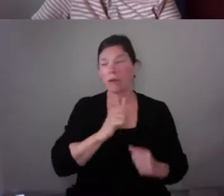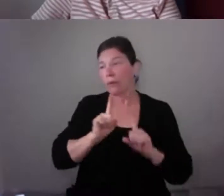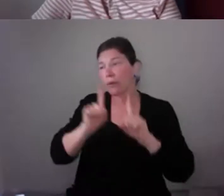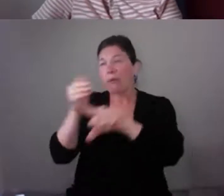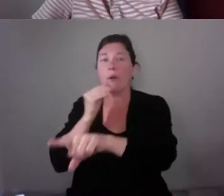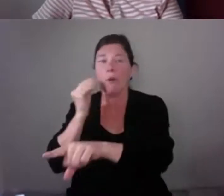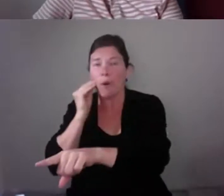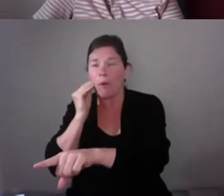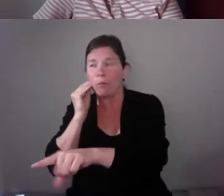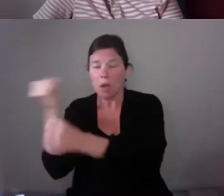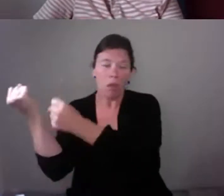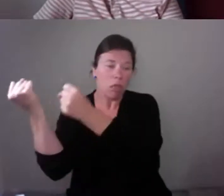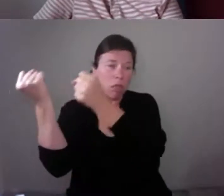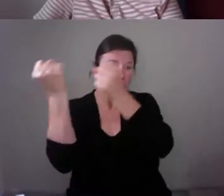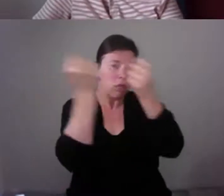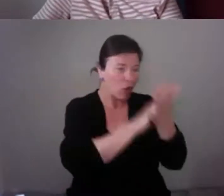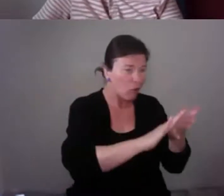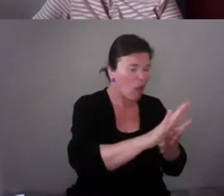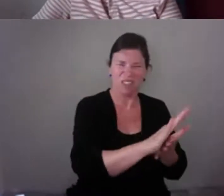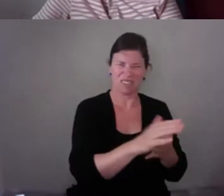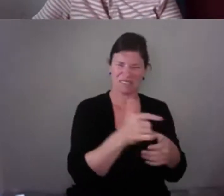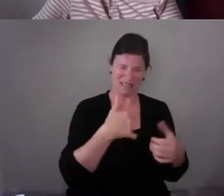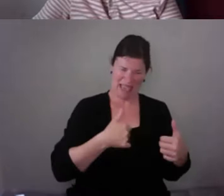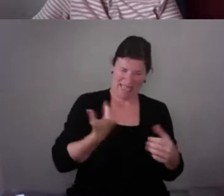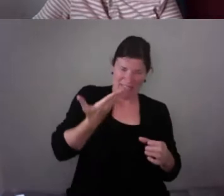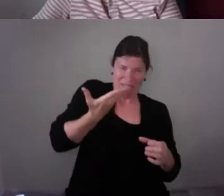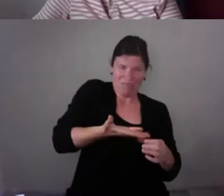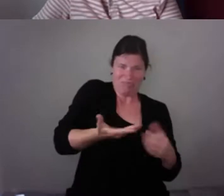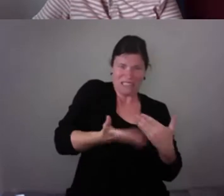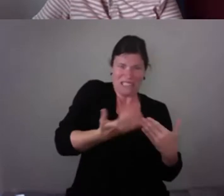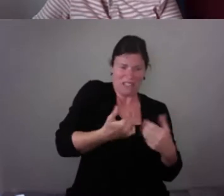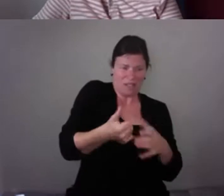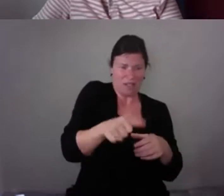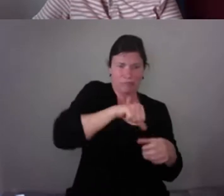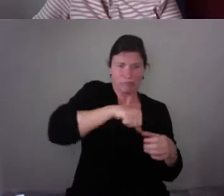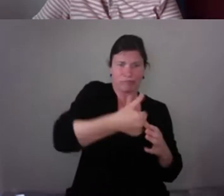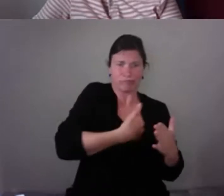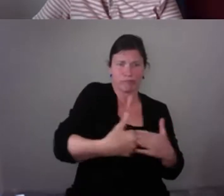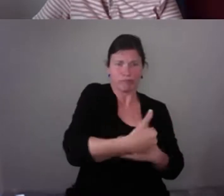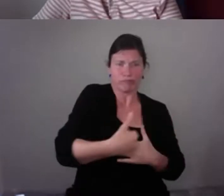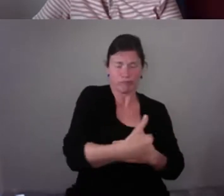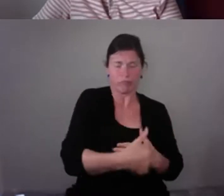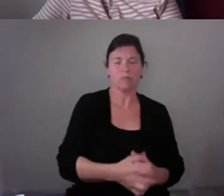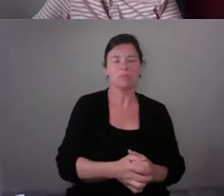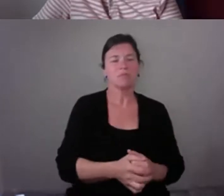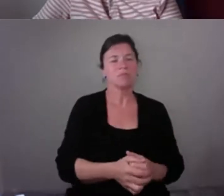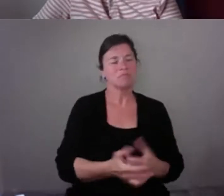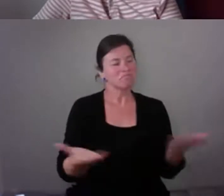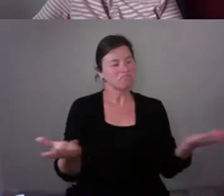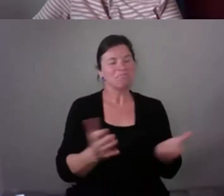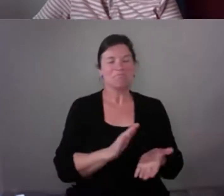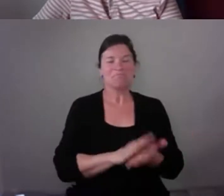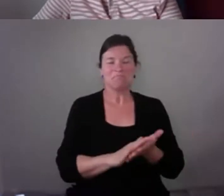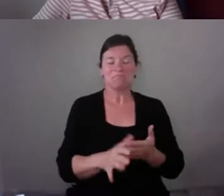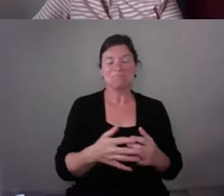house, and I was able to like do more things on like campus in